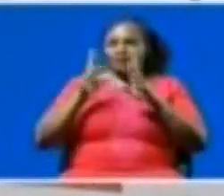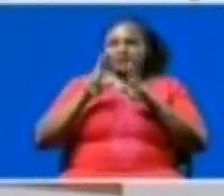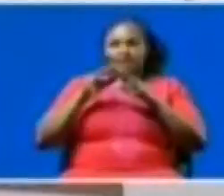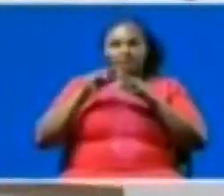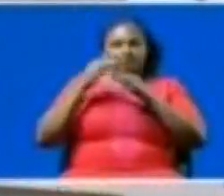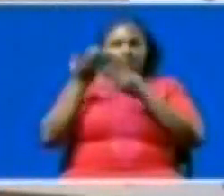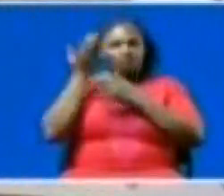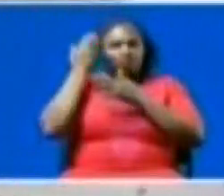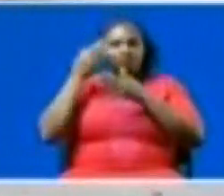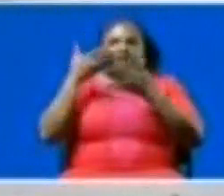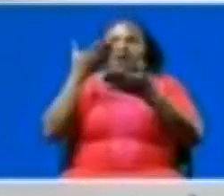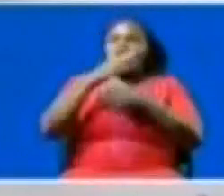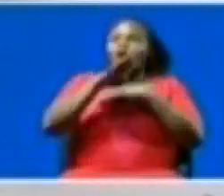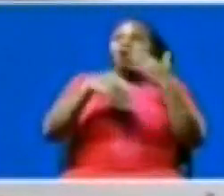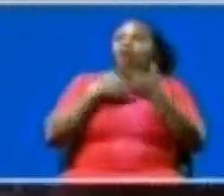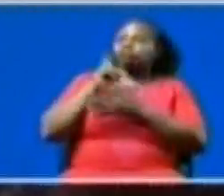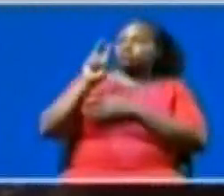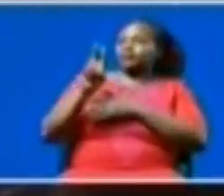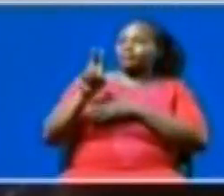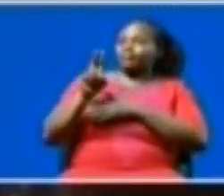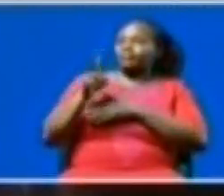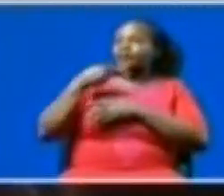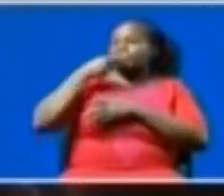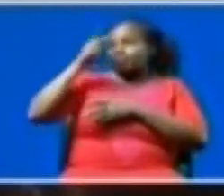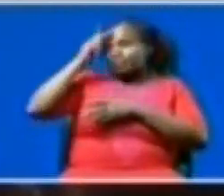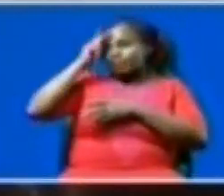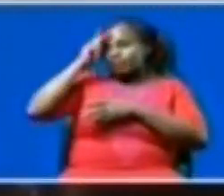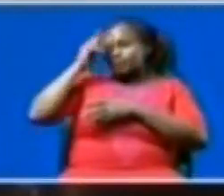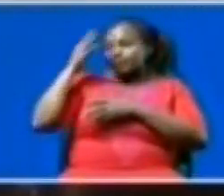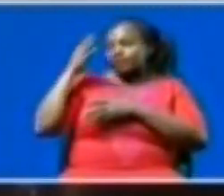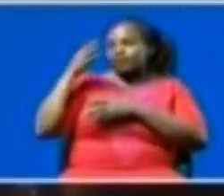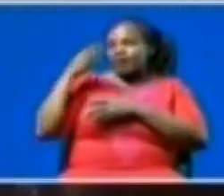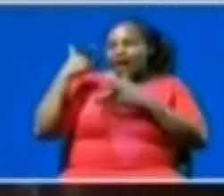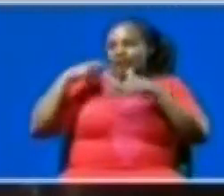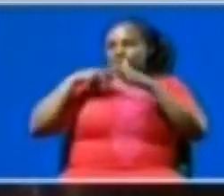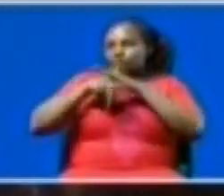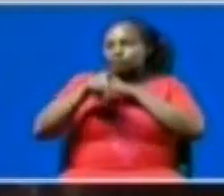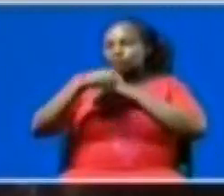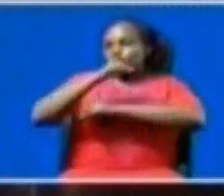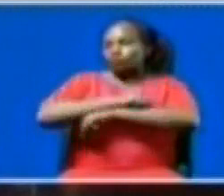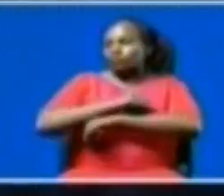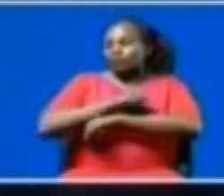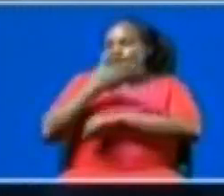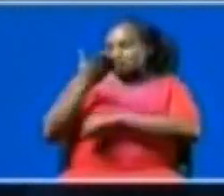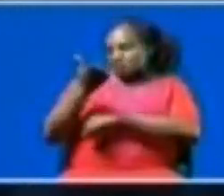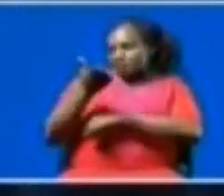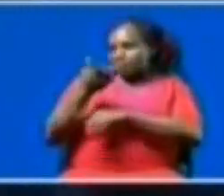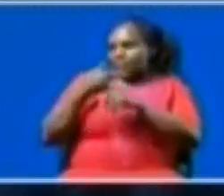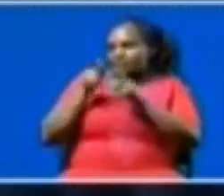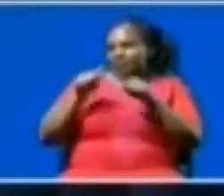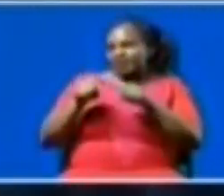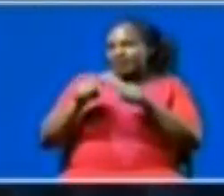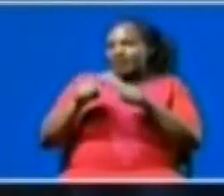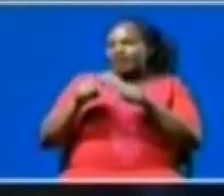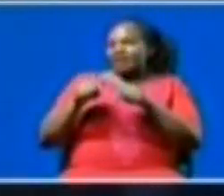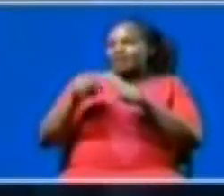bald in front of all of them. Parents are usually not allowed to attend school assemblies, but today